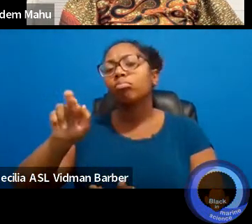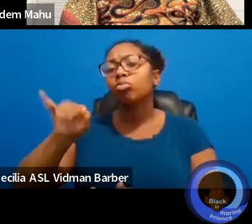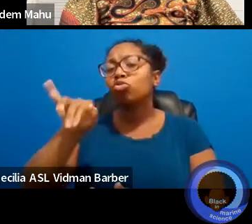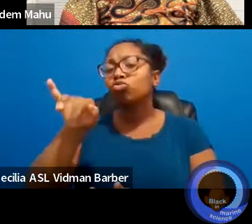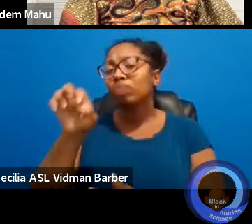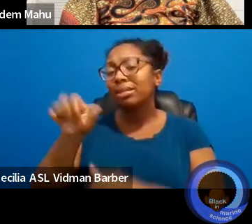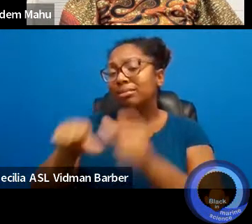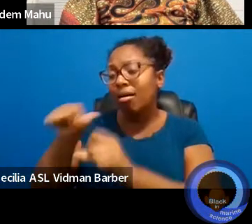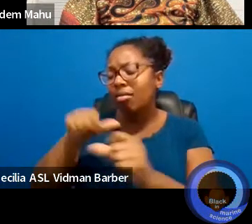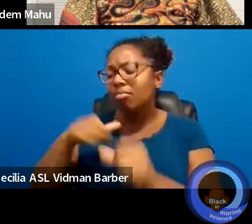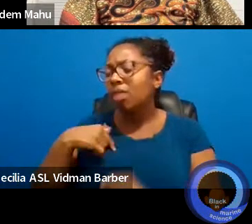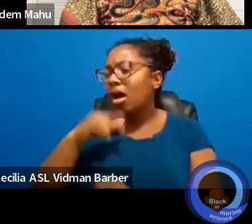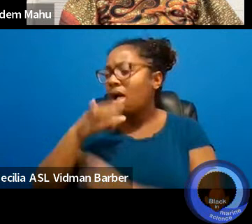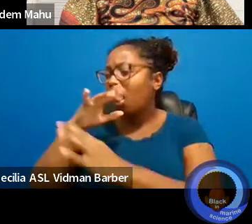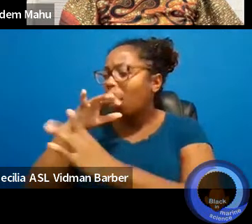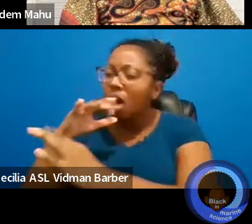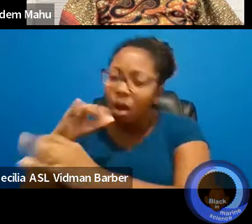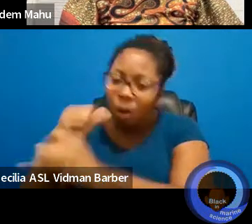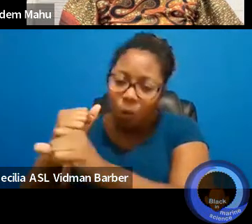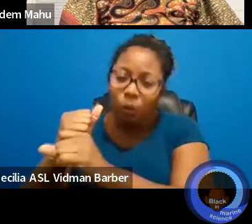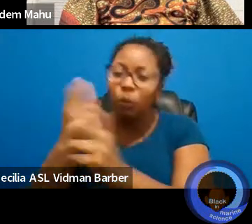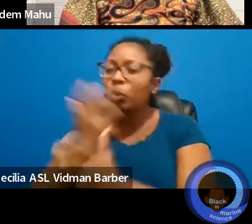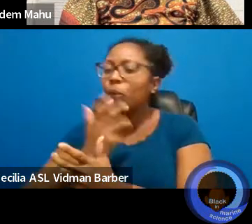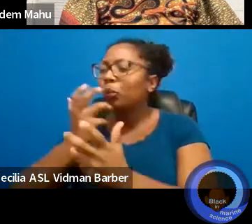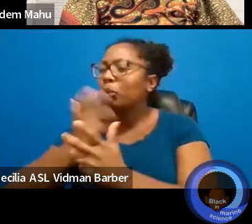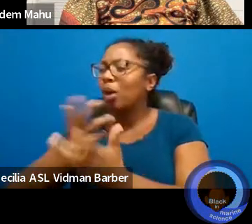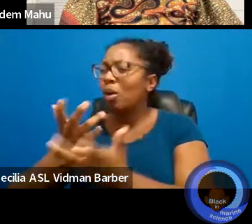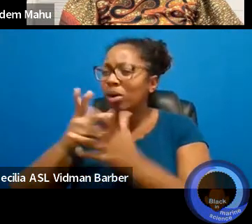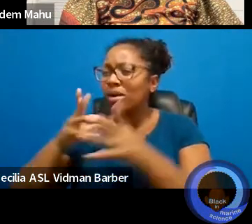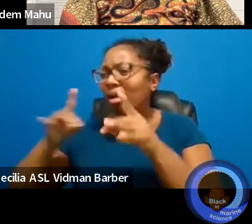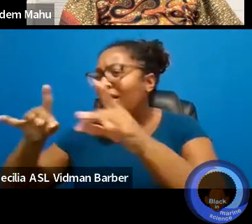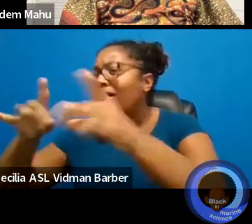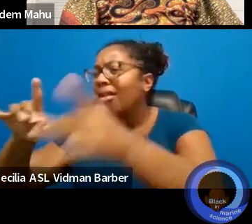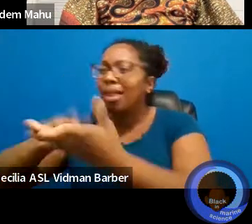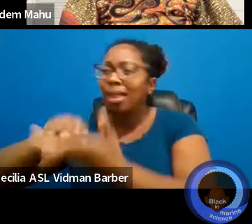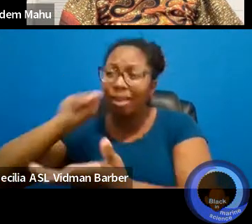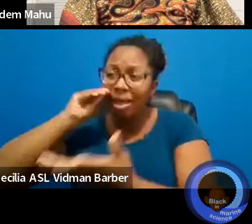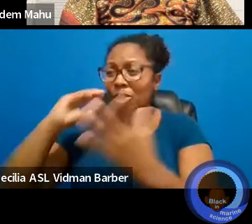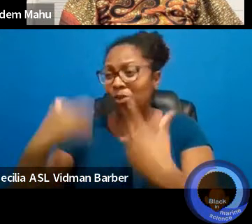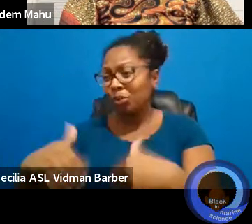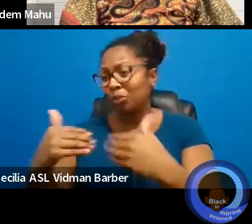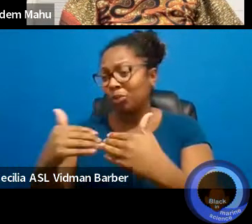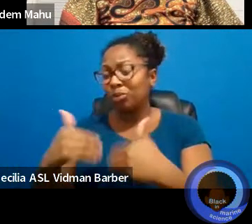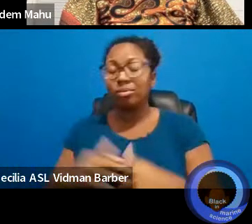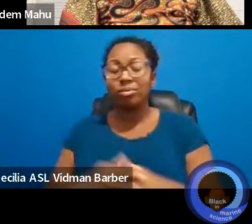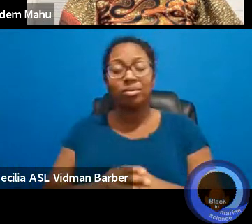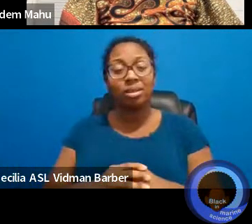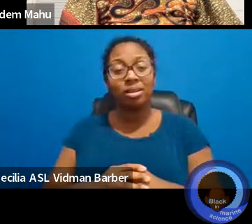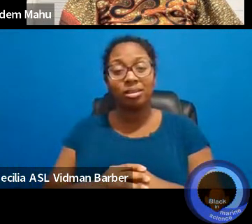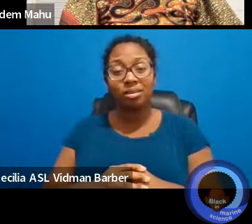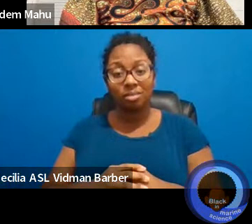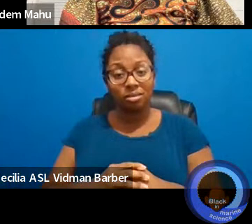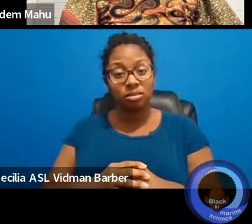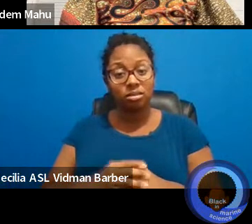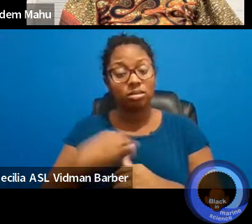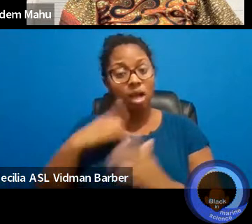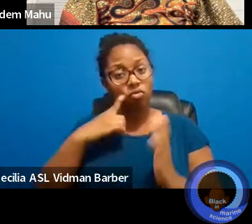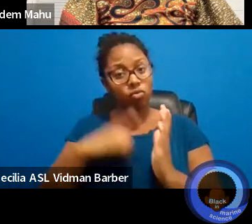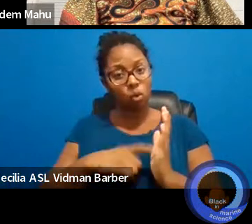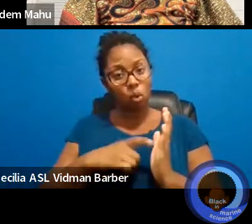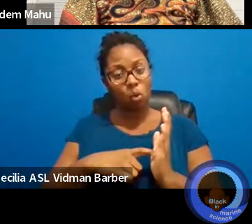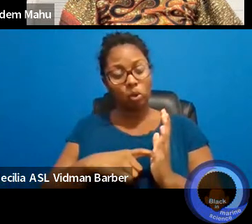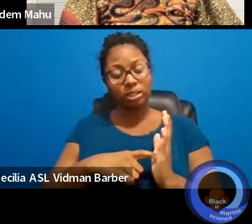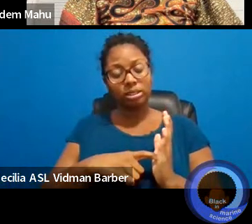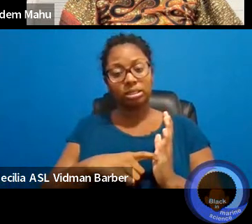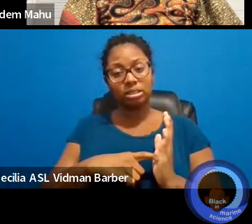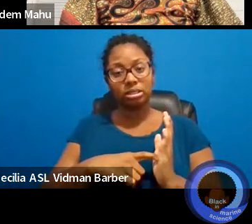much interested. I wanted to learn more. I was eager to learn more. And one thing that was a turnaround for me was